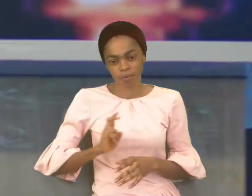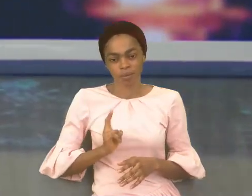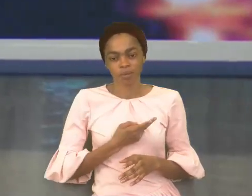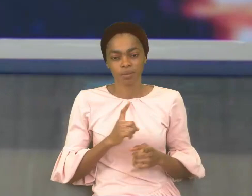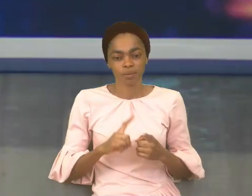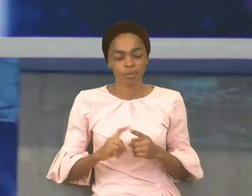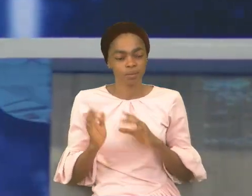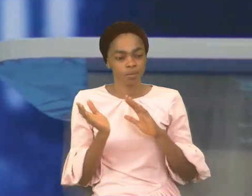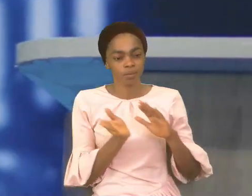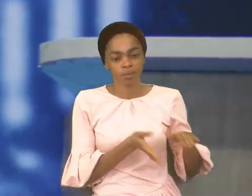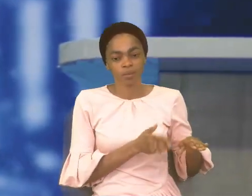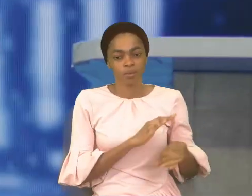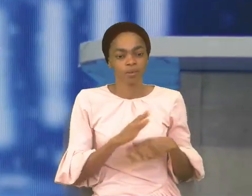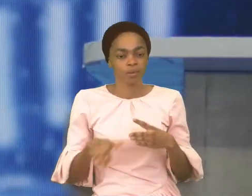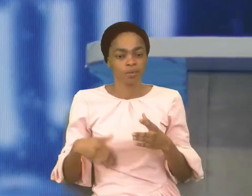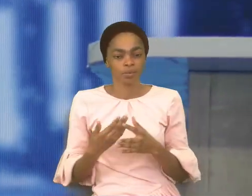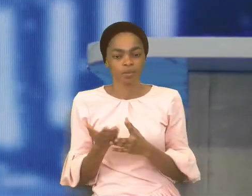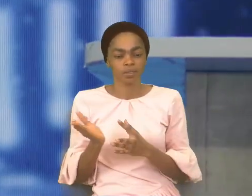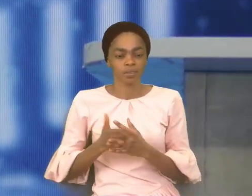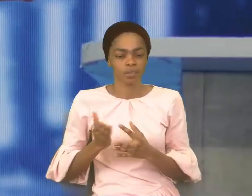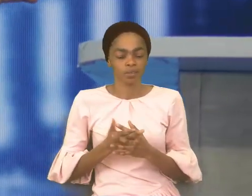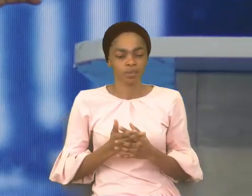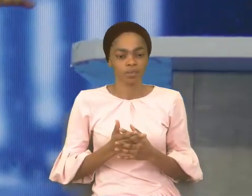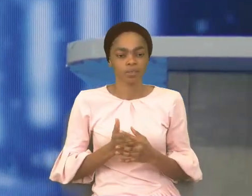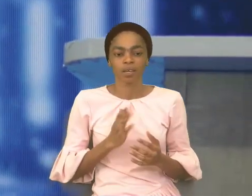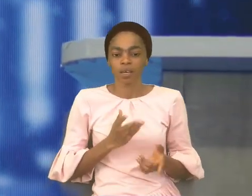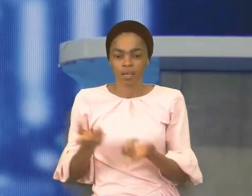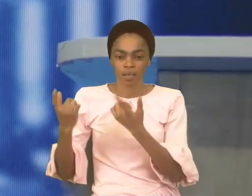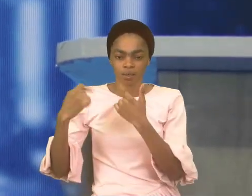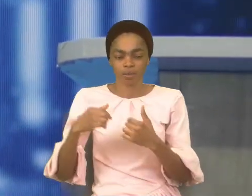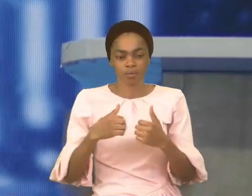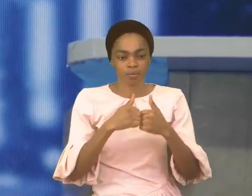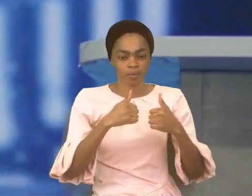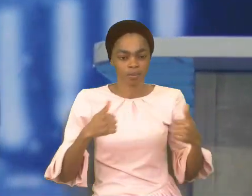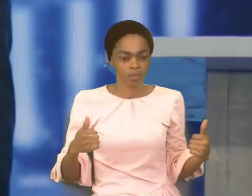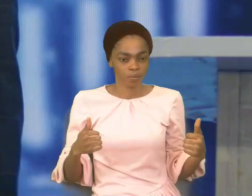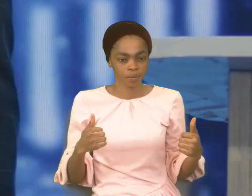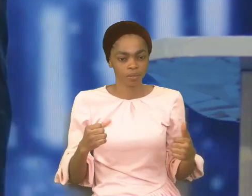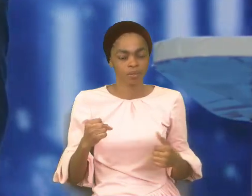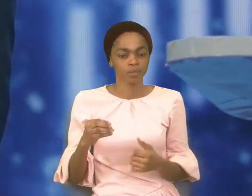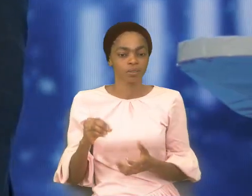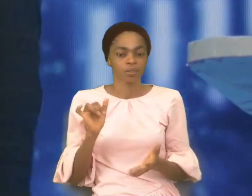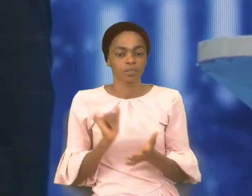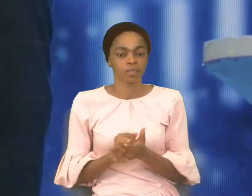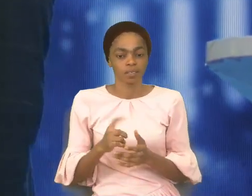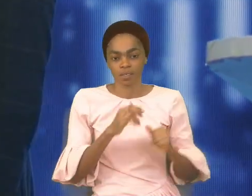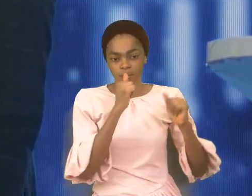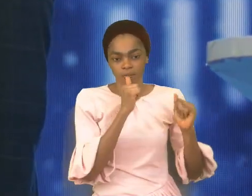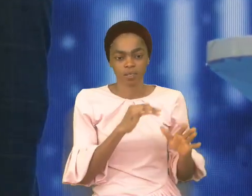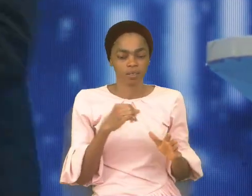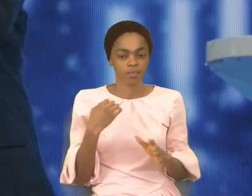things we're used to, and come apart so that the blessings of the